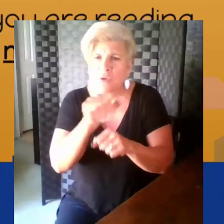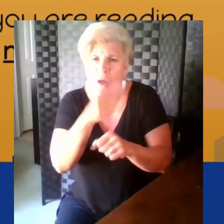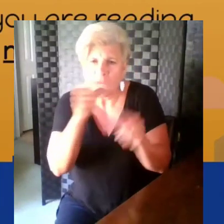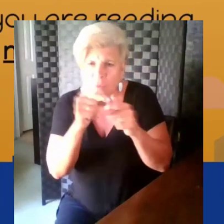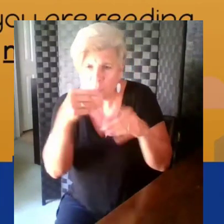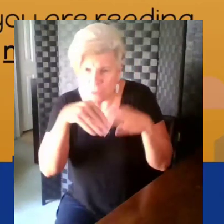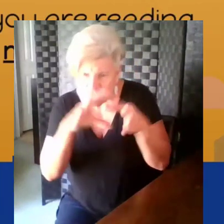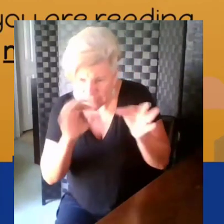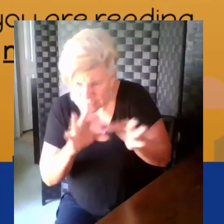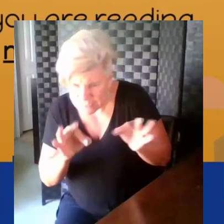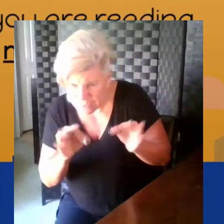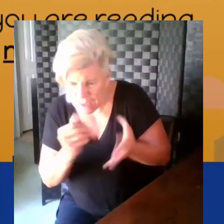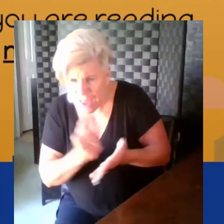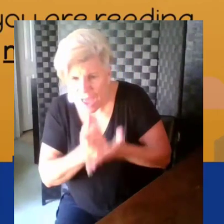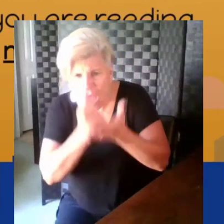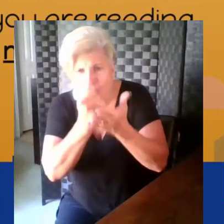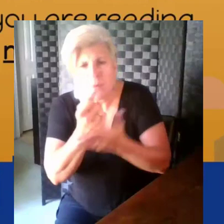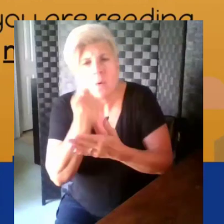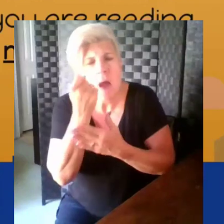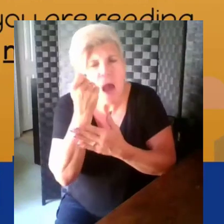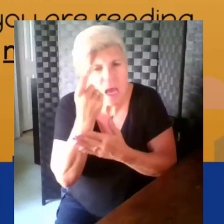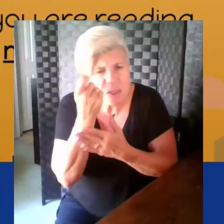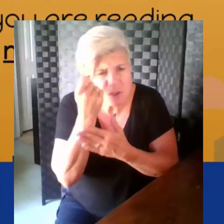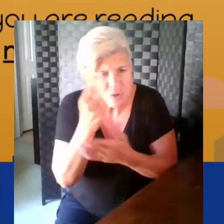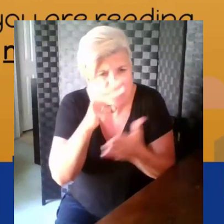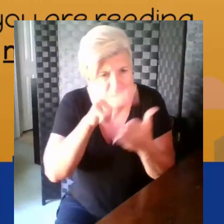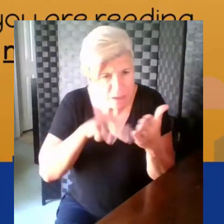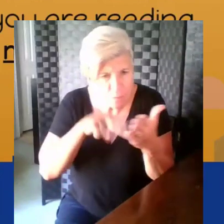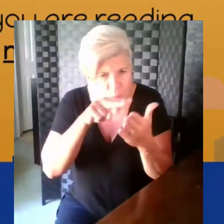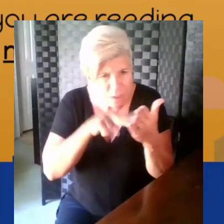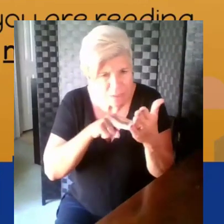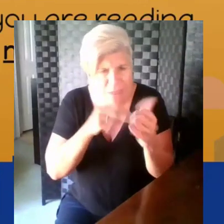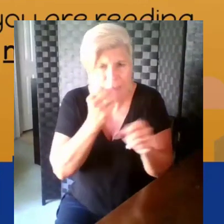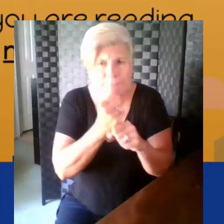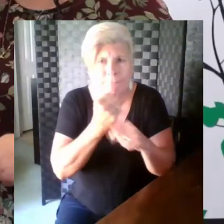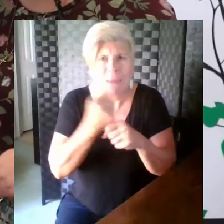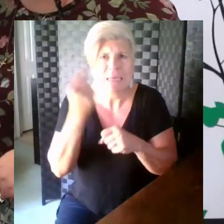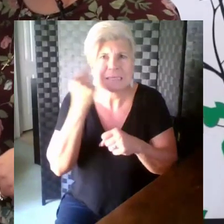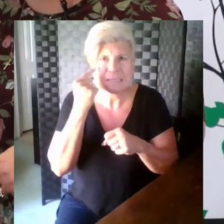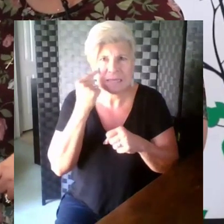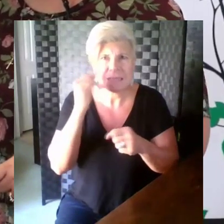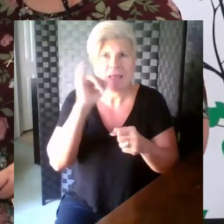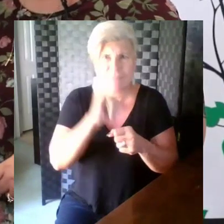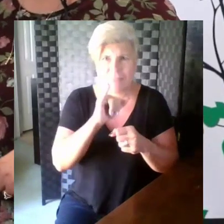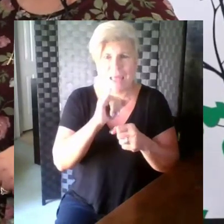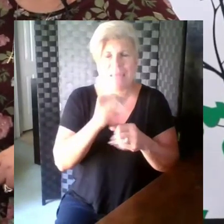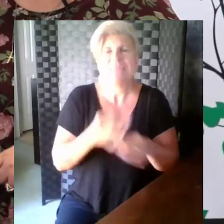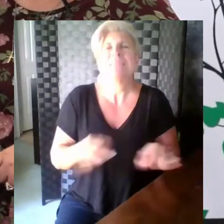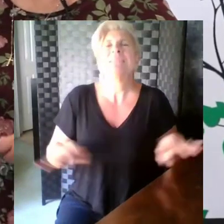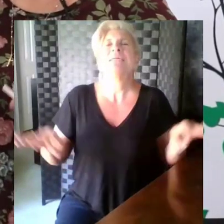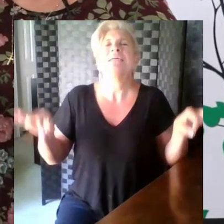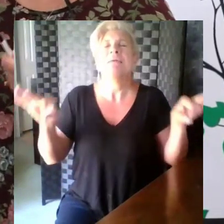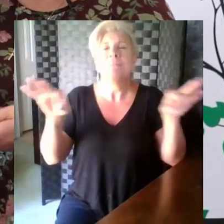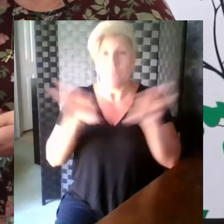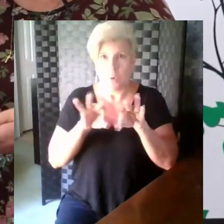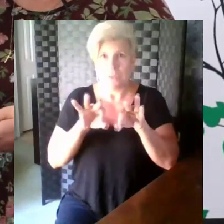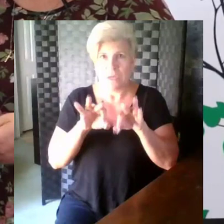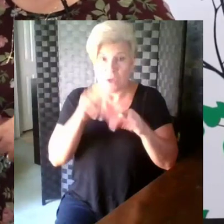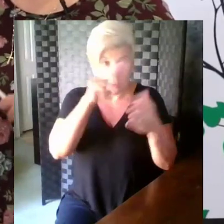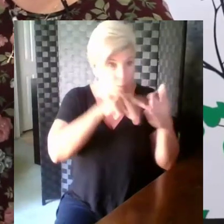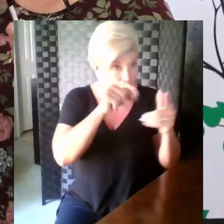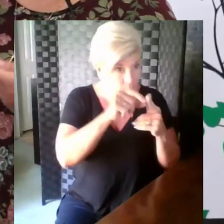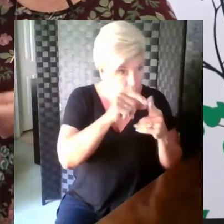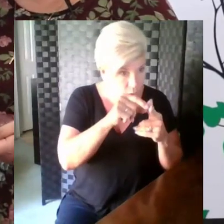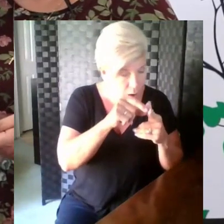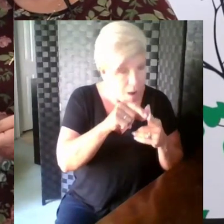in the sentence to make sure that what you're reading makes sense. This is the bottom line, that when you read a